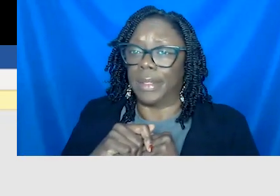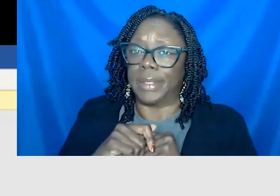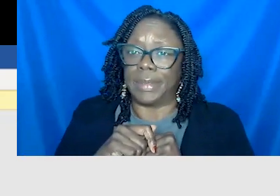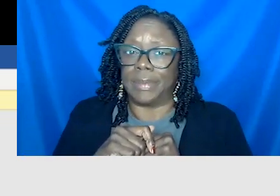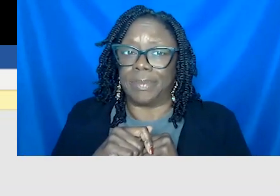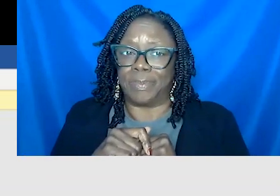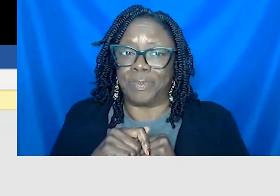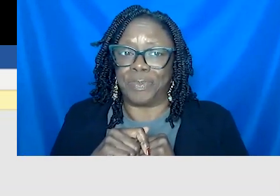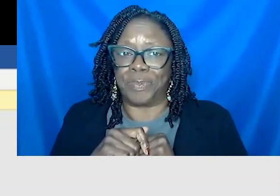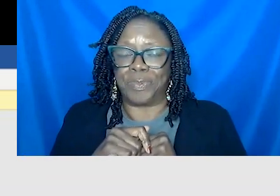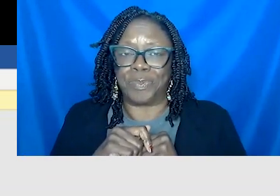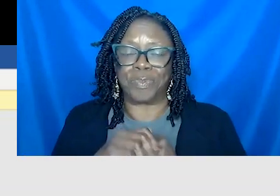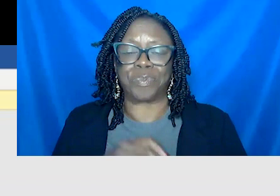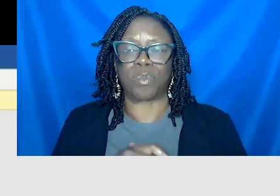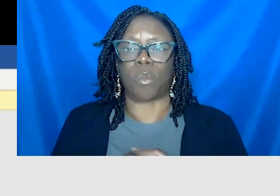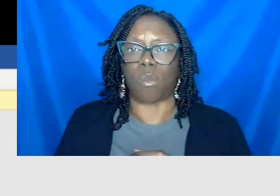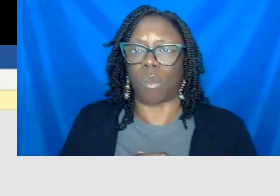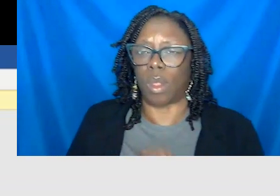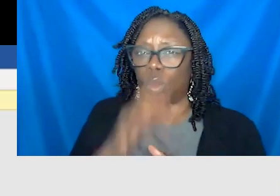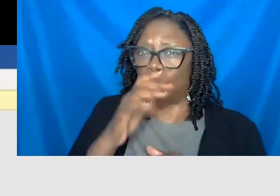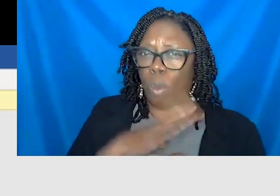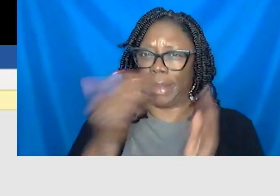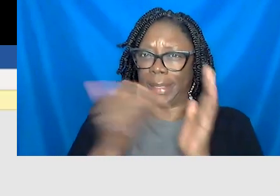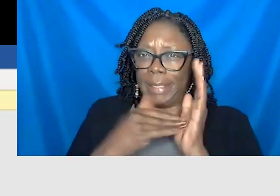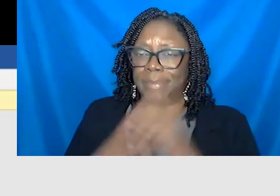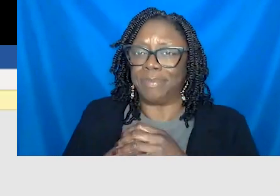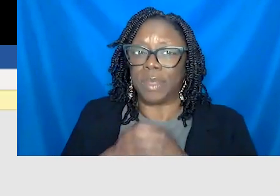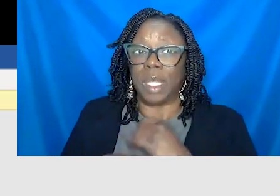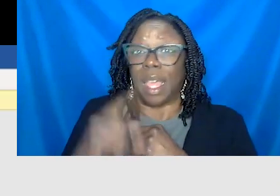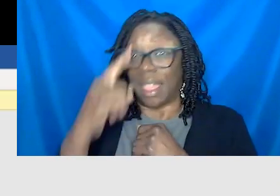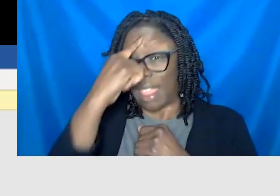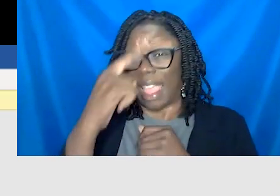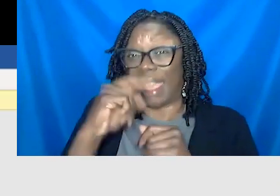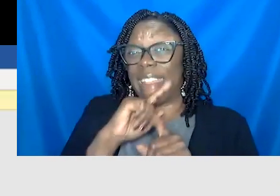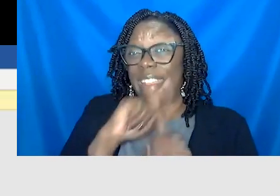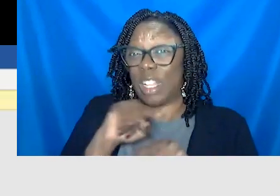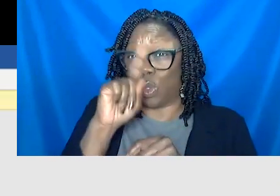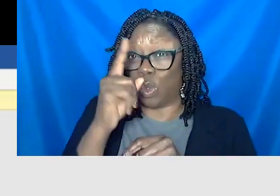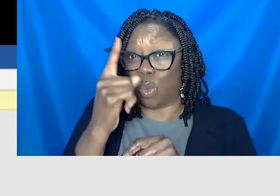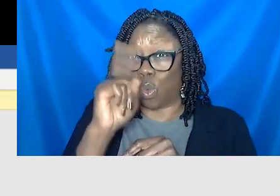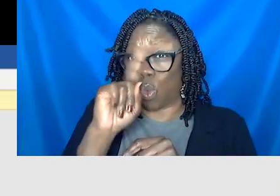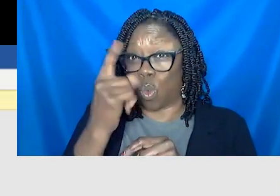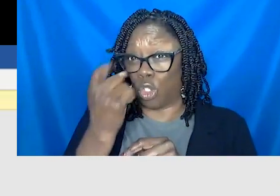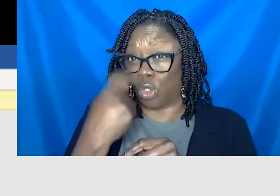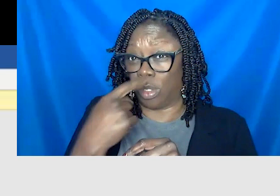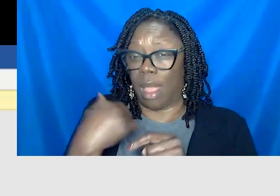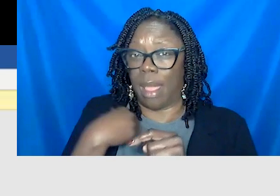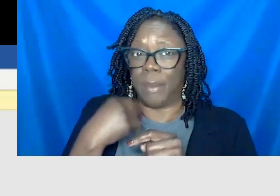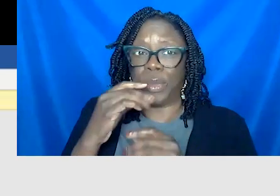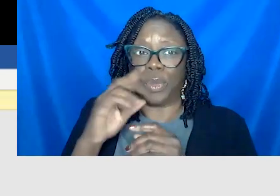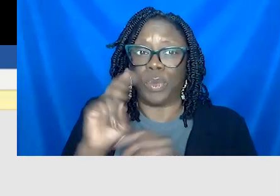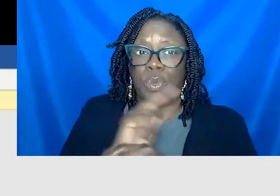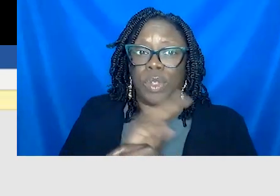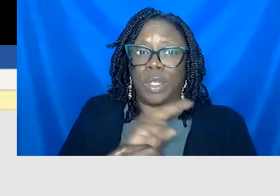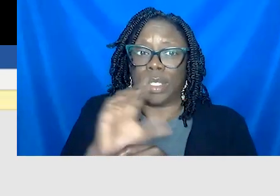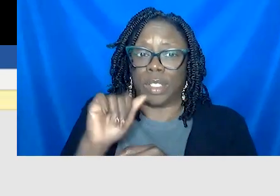page. Yeah, so I think I can answer your question. I've been using ChatGPT Store,